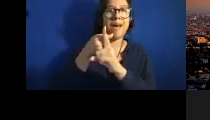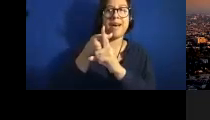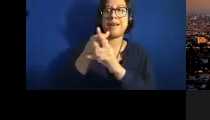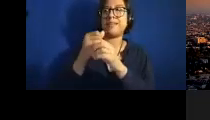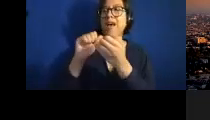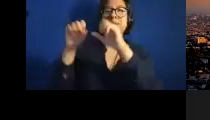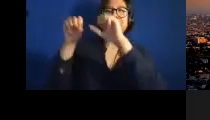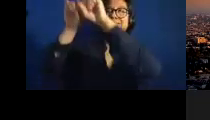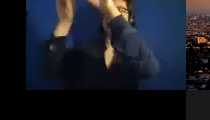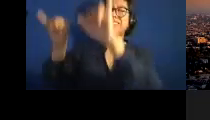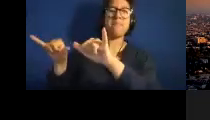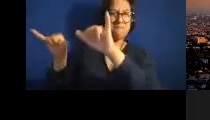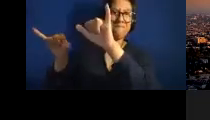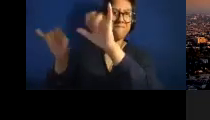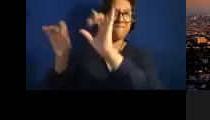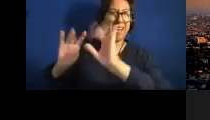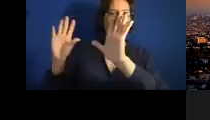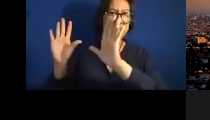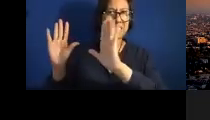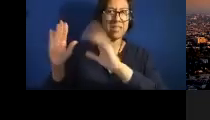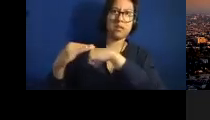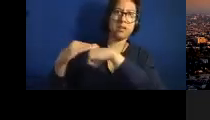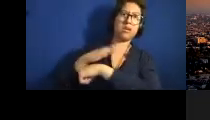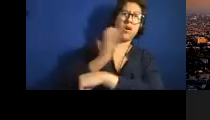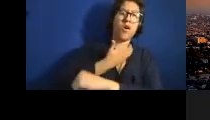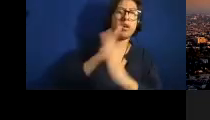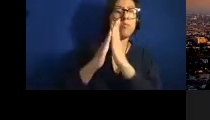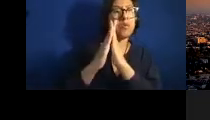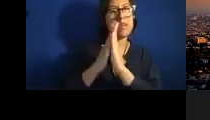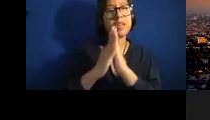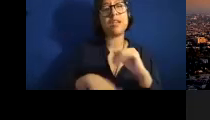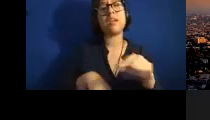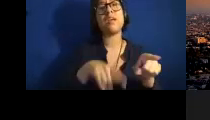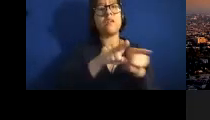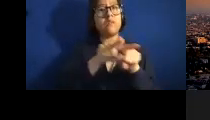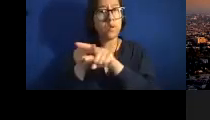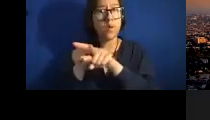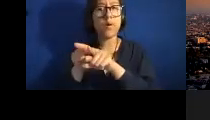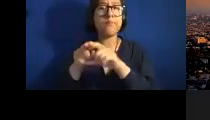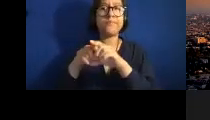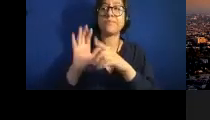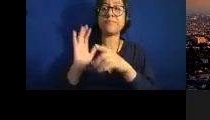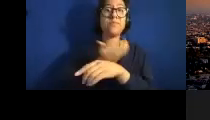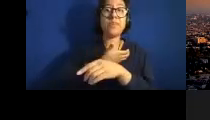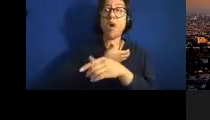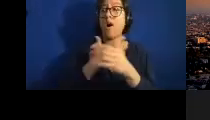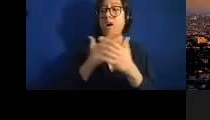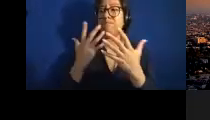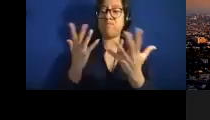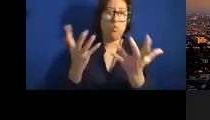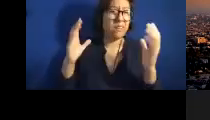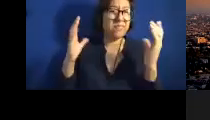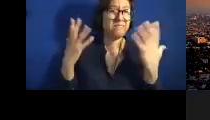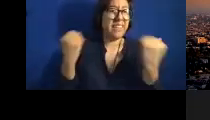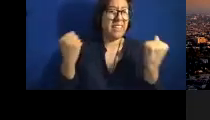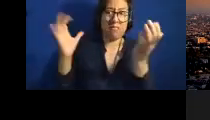our communities and the need to dismantle the current systems, and lastly, to uplift our desires to heal.